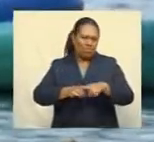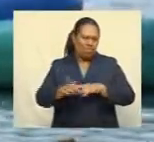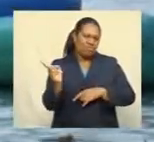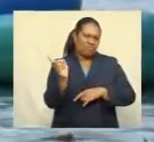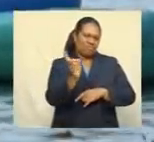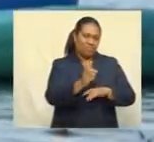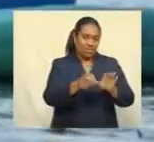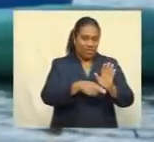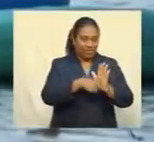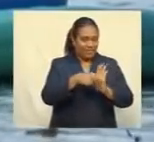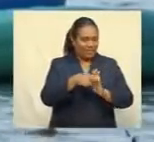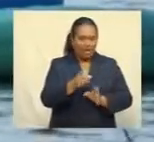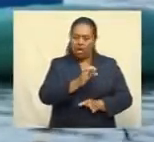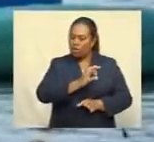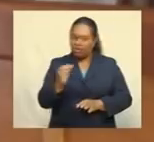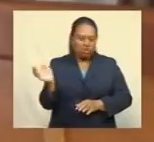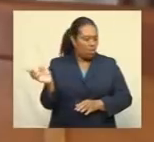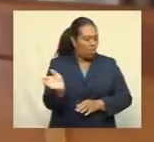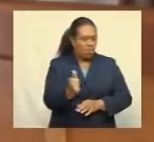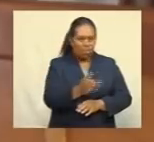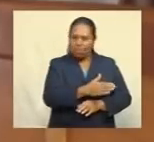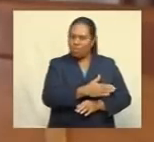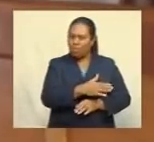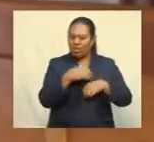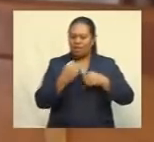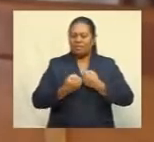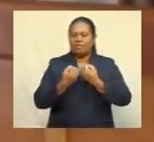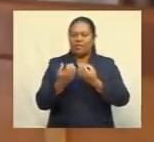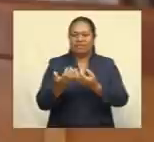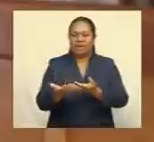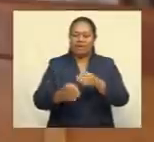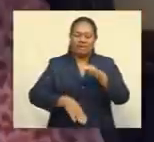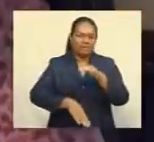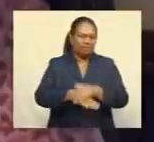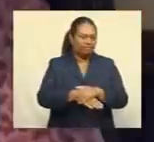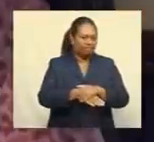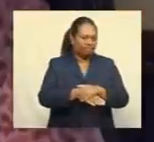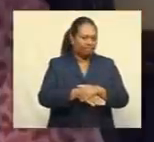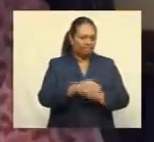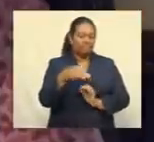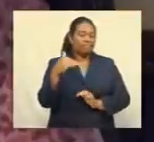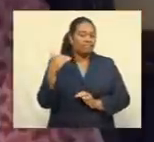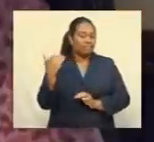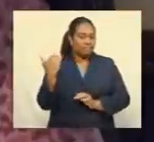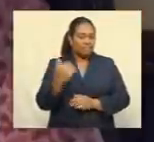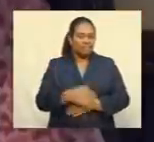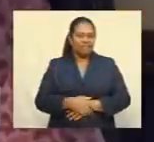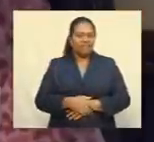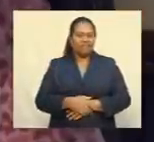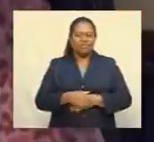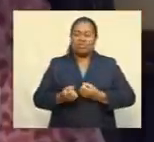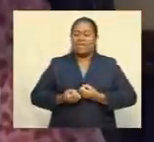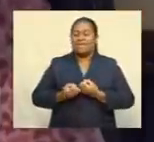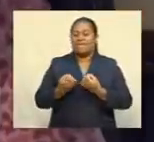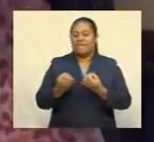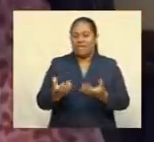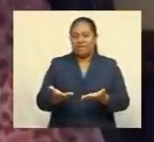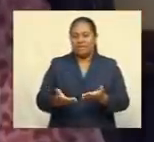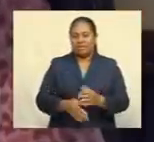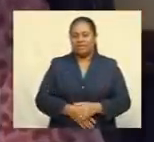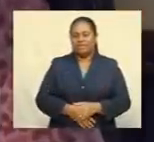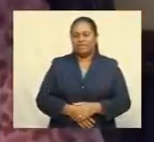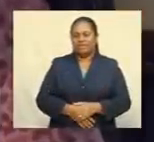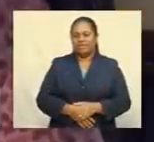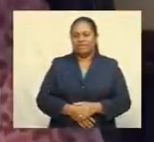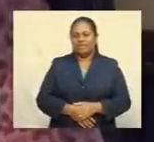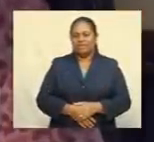Not every single hotel provided their full rooms to make them all available, but those that did said